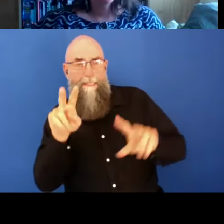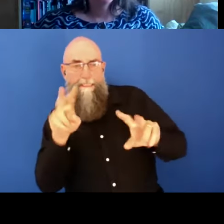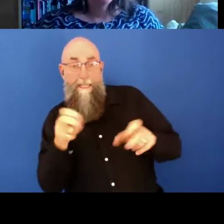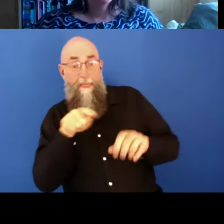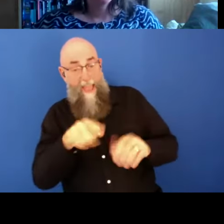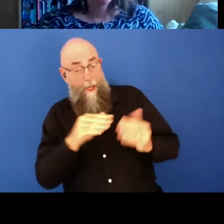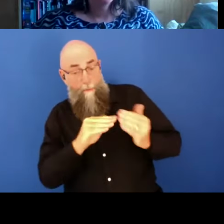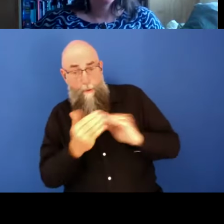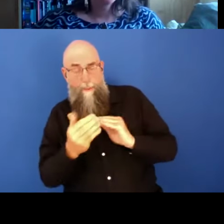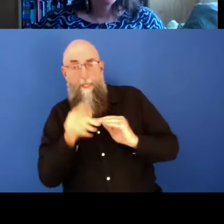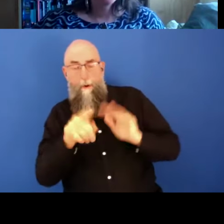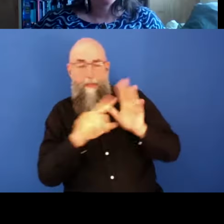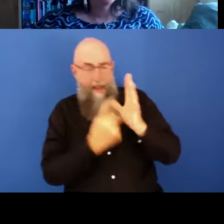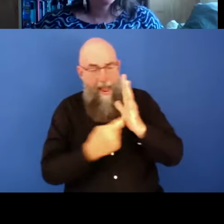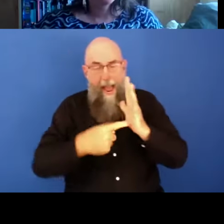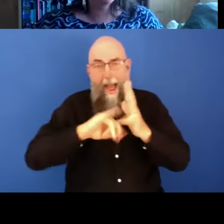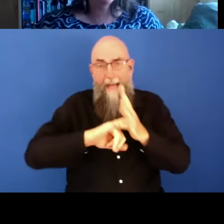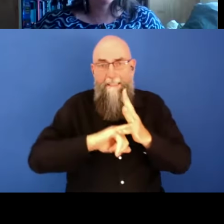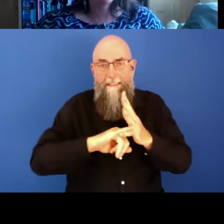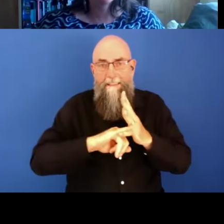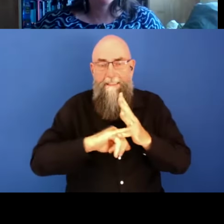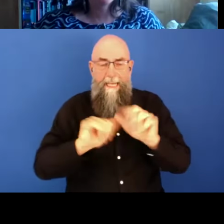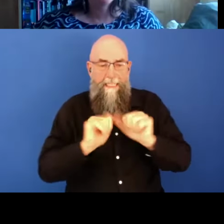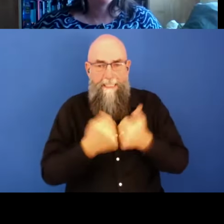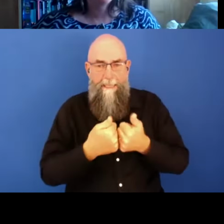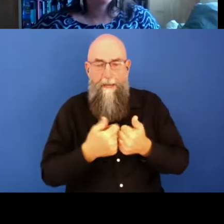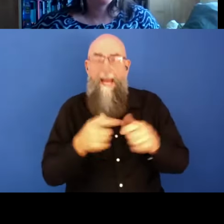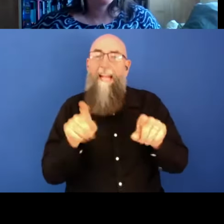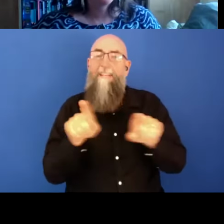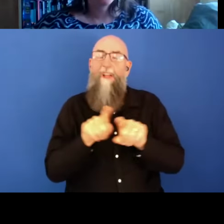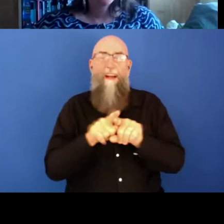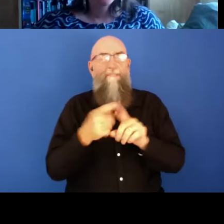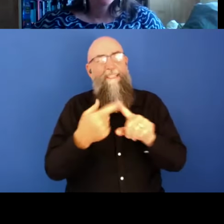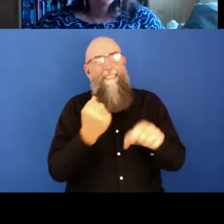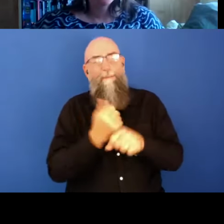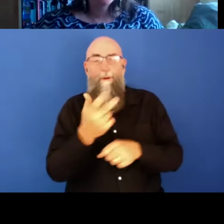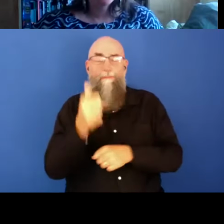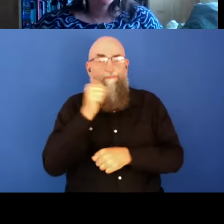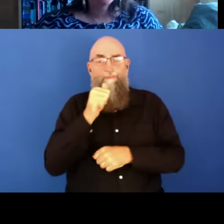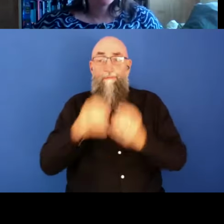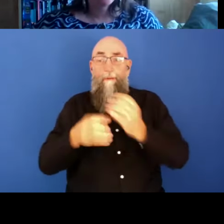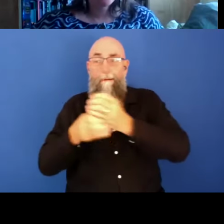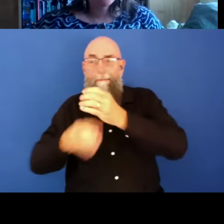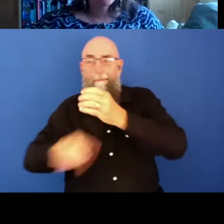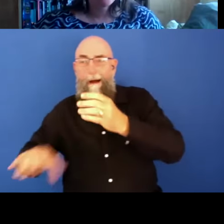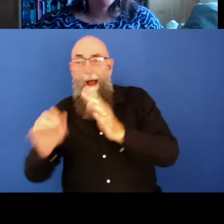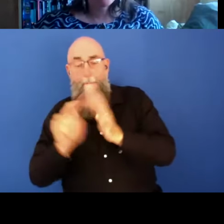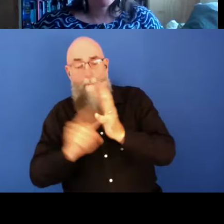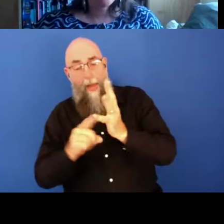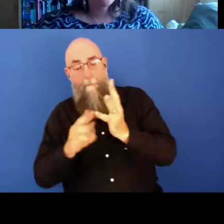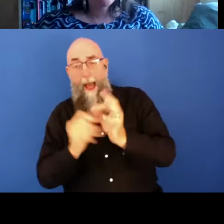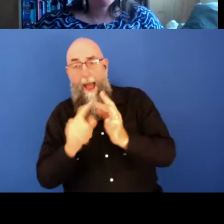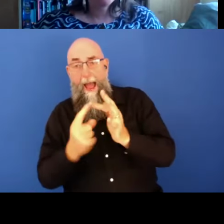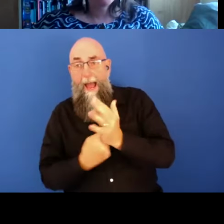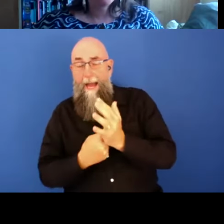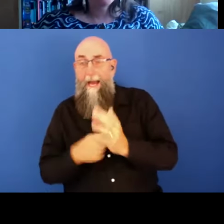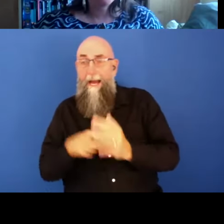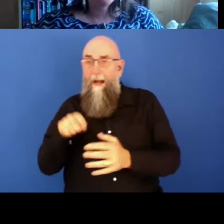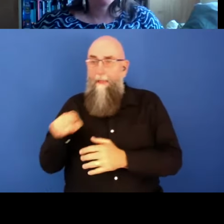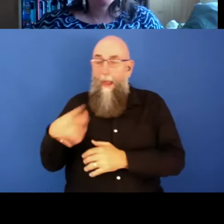in the same way that your community's got a plumber and everyone's going to call the plumber when they want some plumbing done and everyone's going to call you when they want